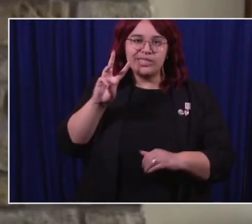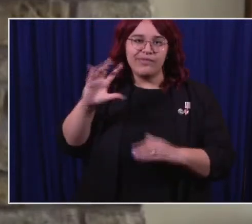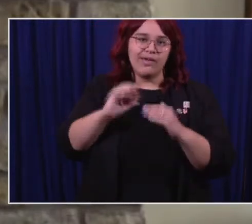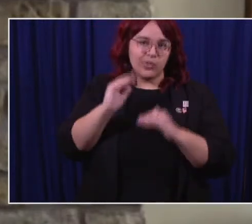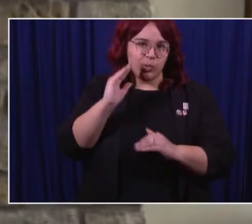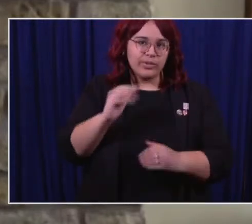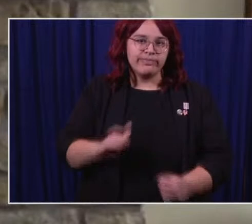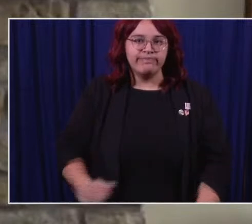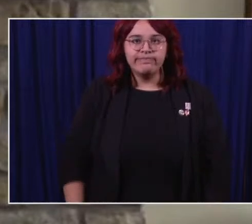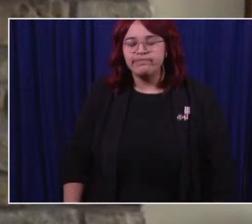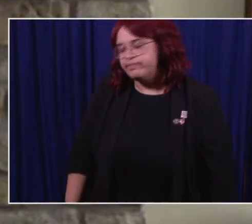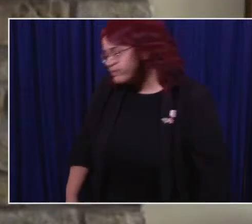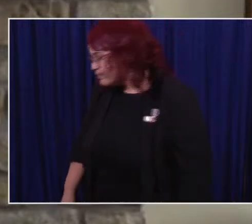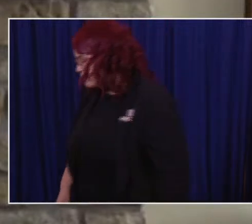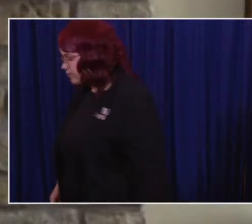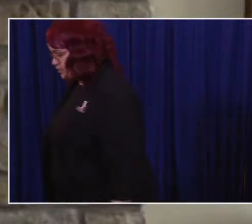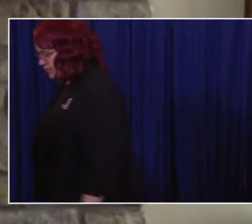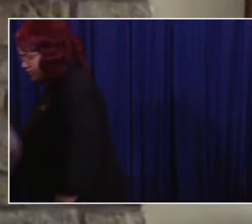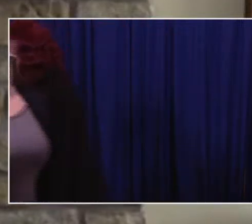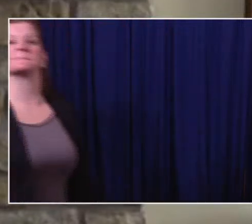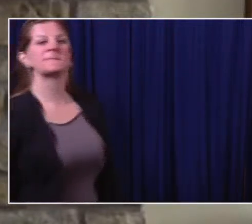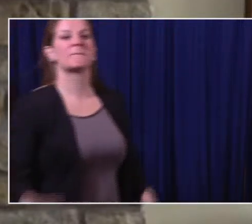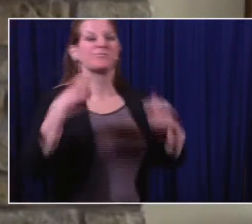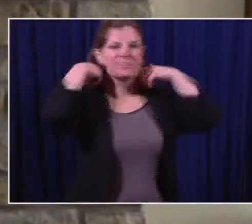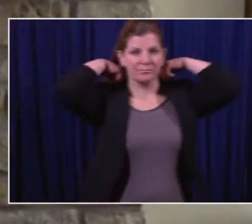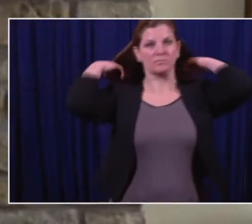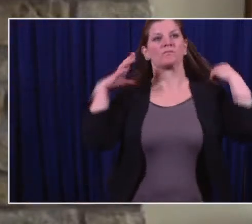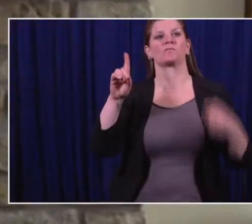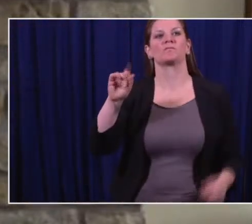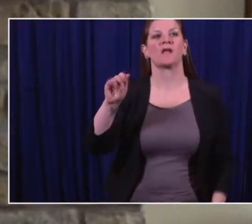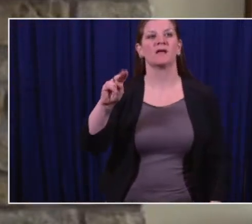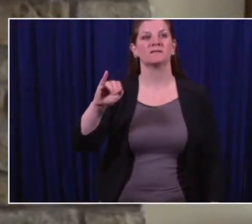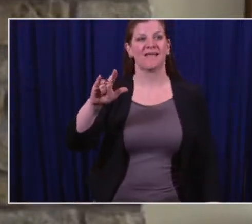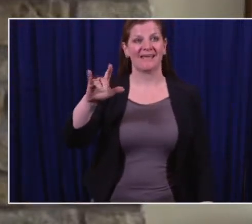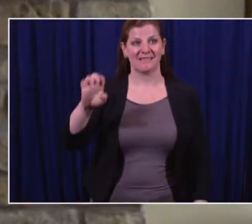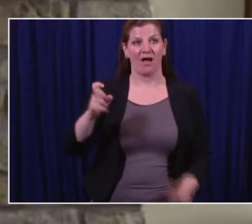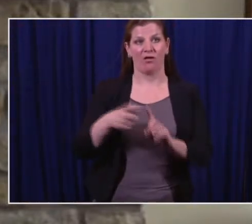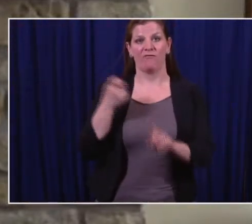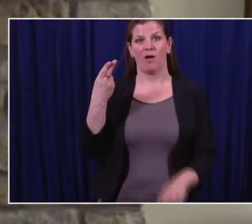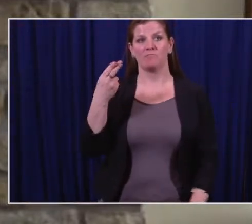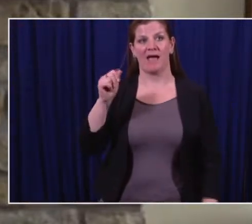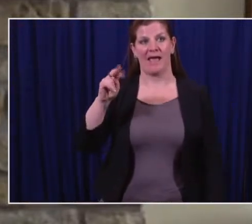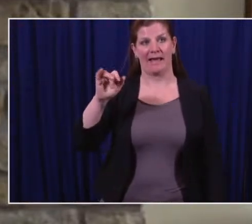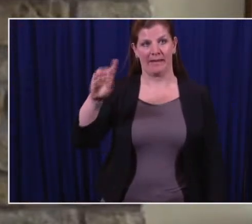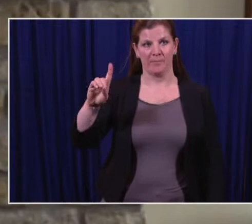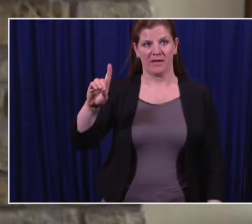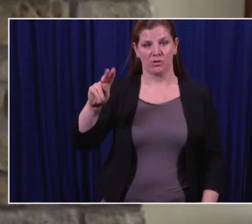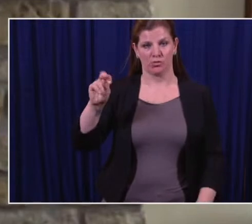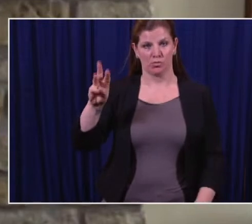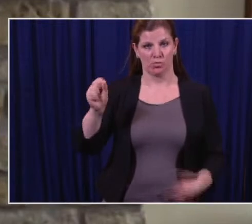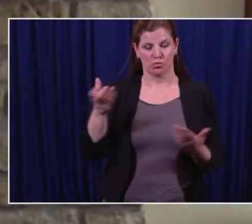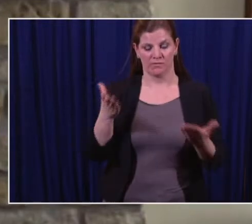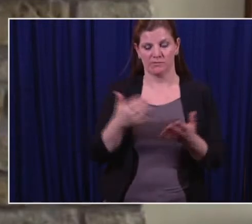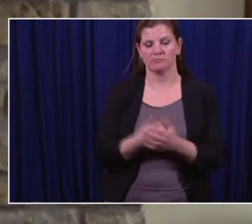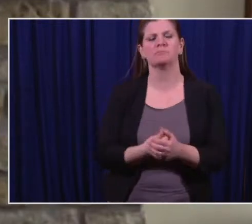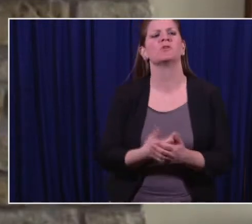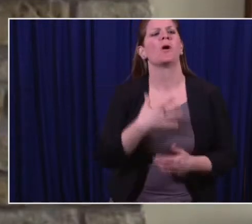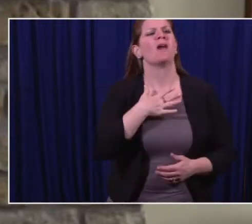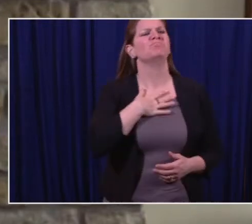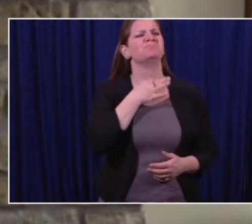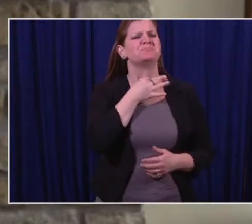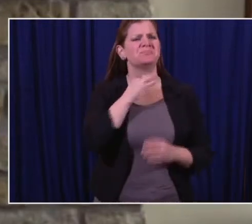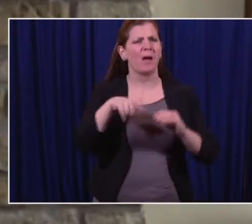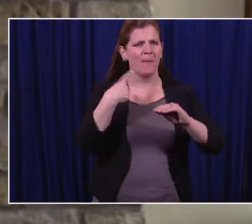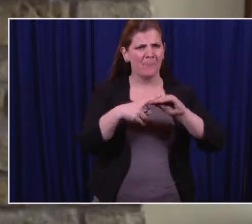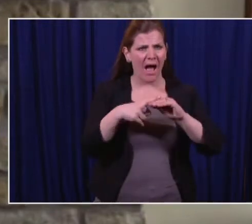Next question is from Danny Eldridge at Hannah News Service. Hello, Governor. So my question's on indoor sports and